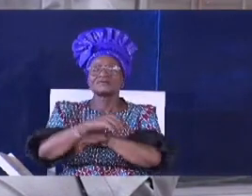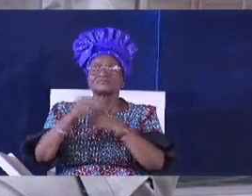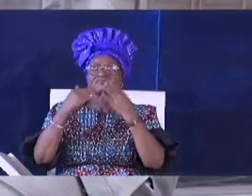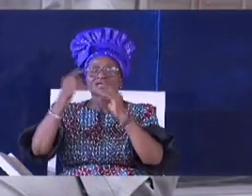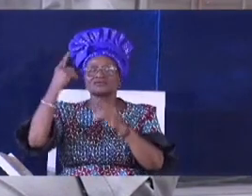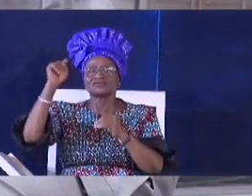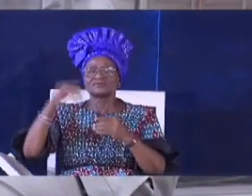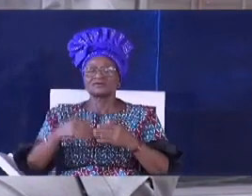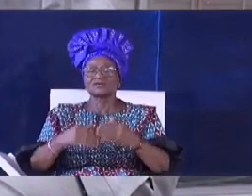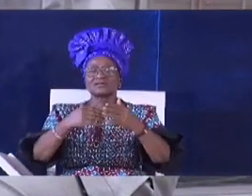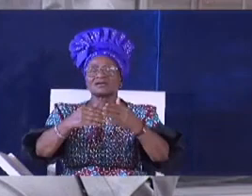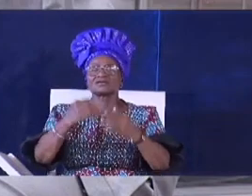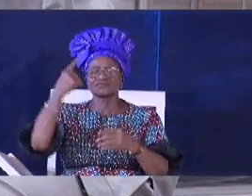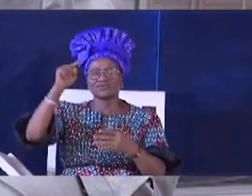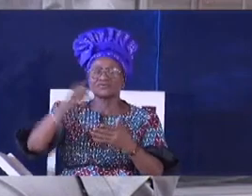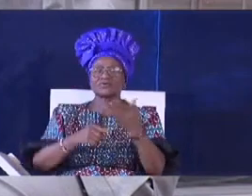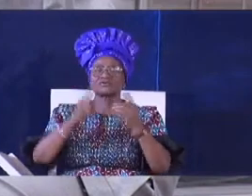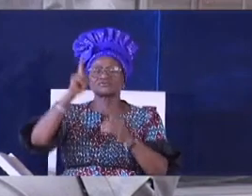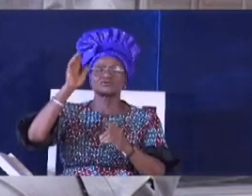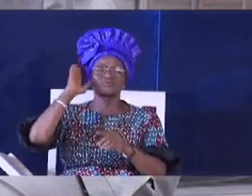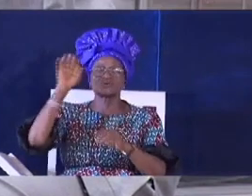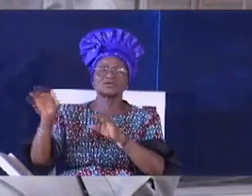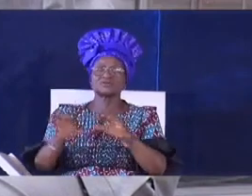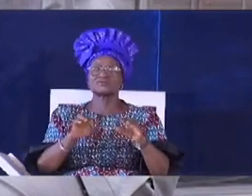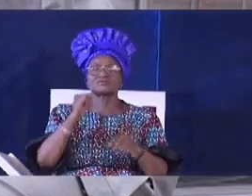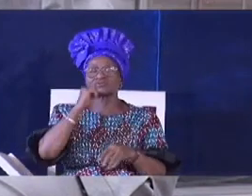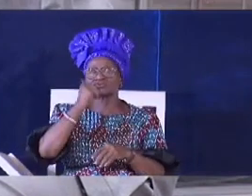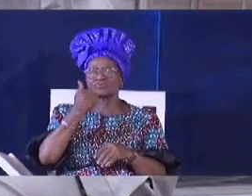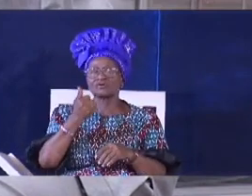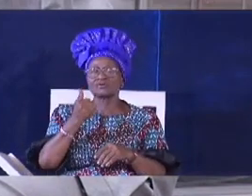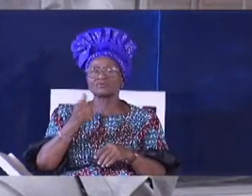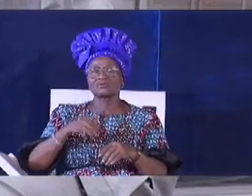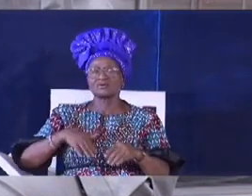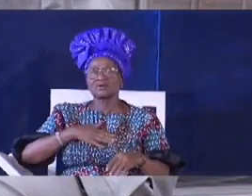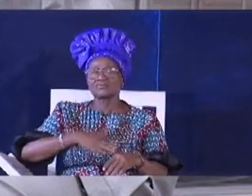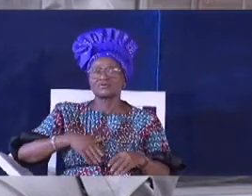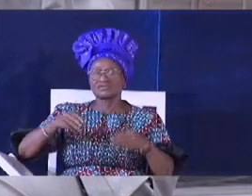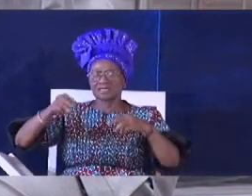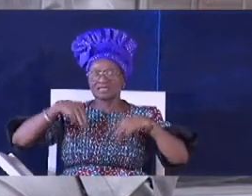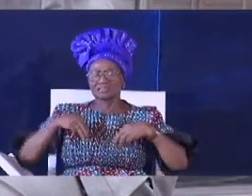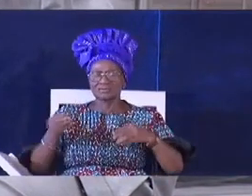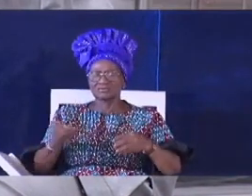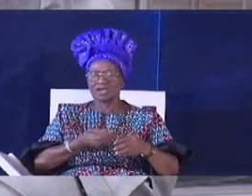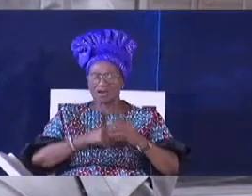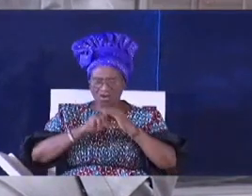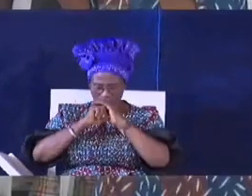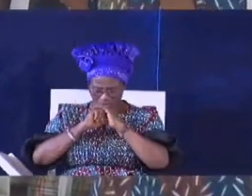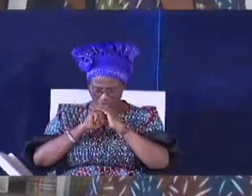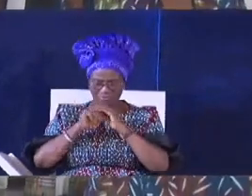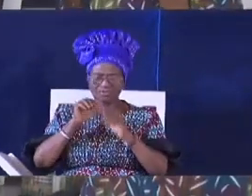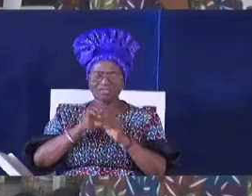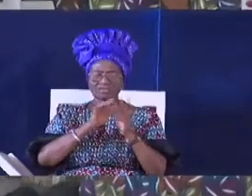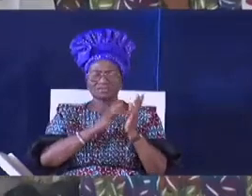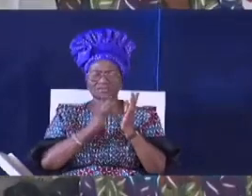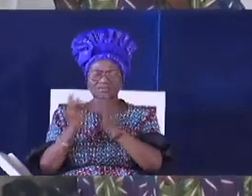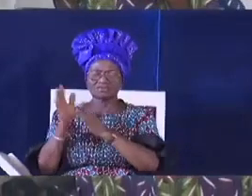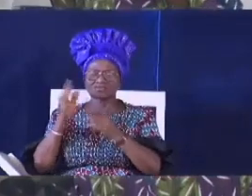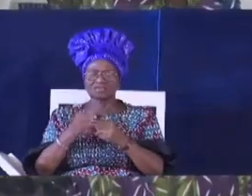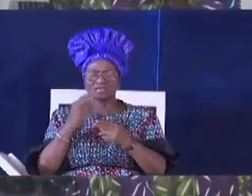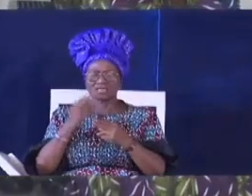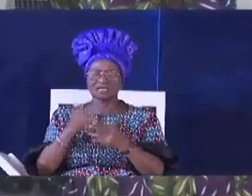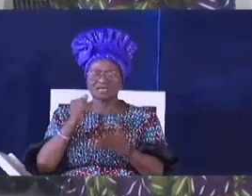Thank you in advance for what you will do tomorrow. Please accept our worship in Jesus' name.